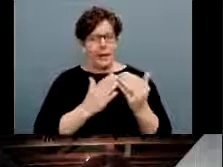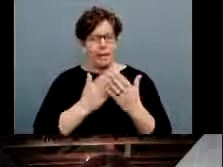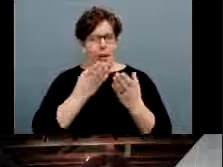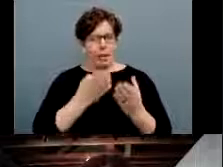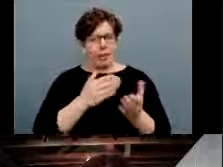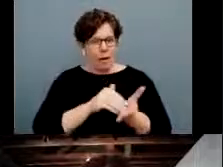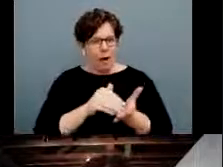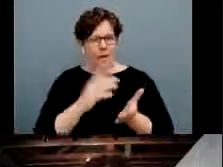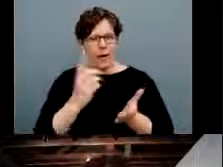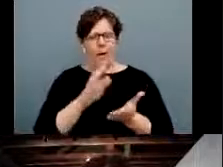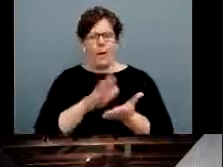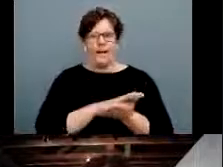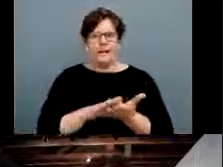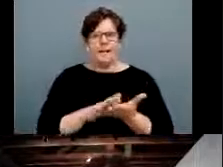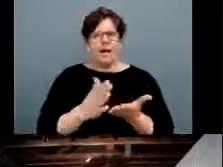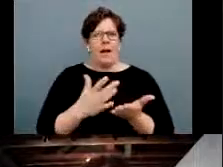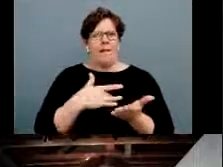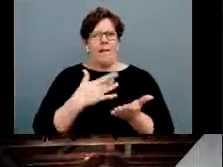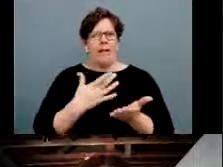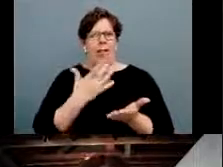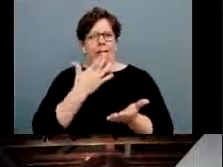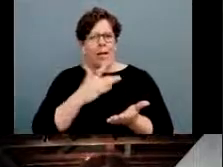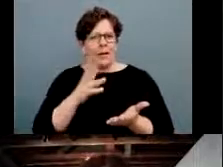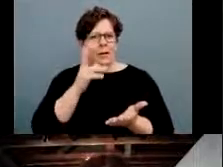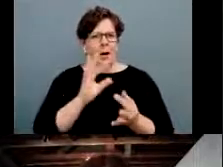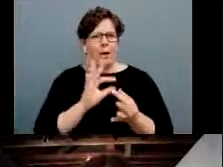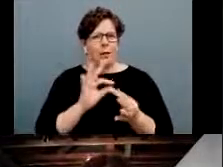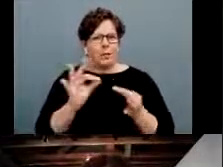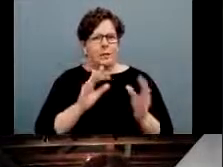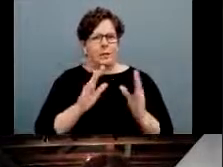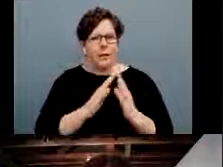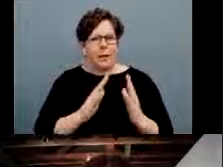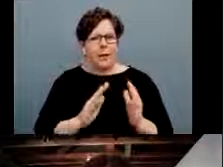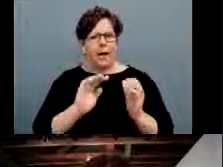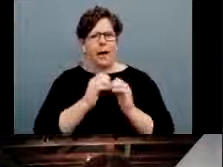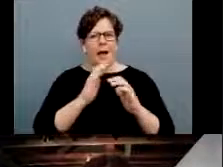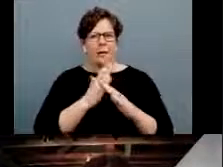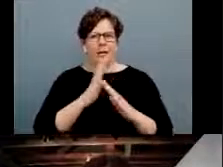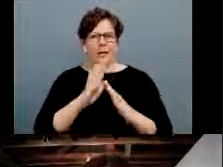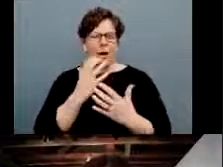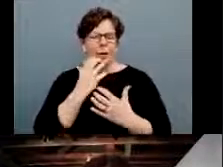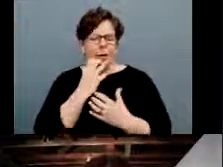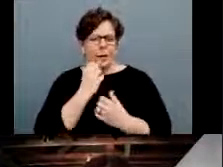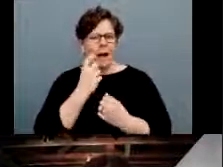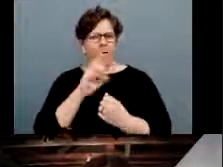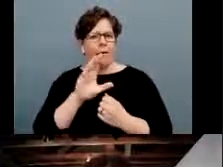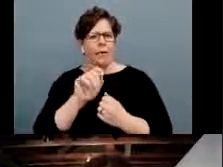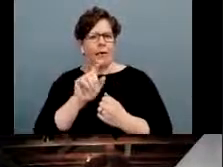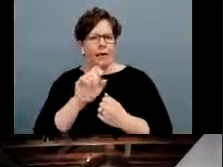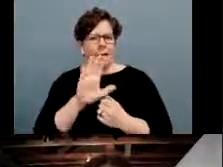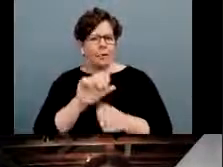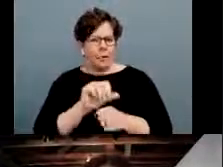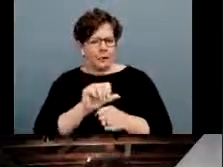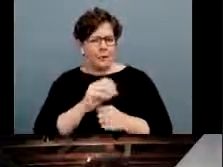a privilege to hear you talk about the house and just how you share your love of Castle. So thank you